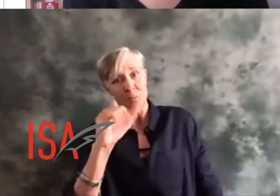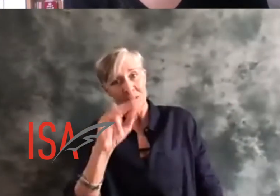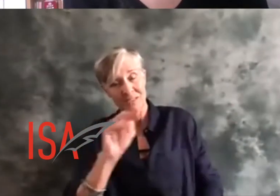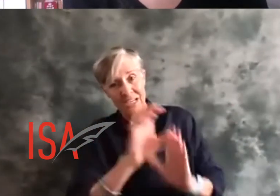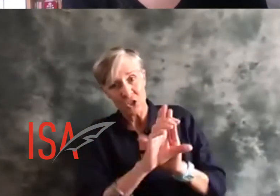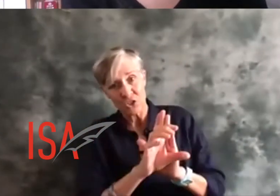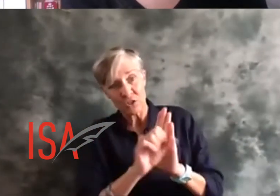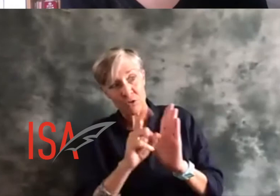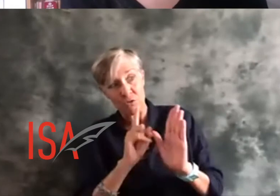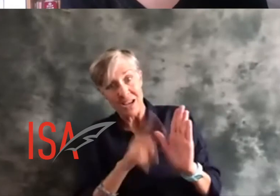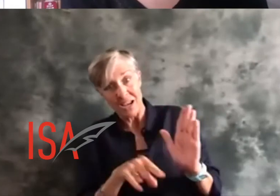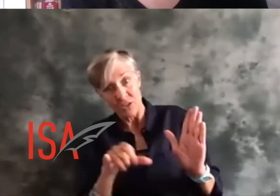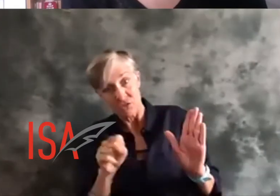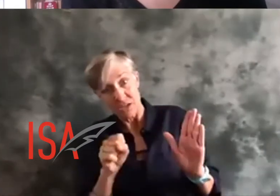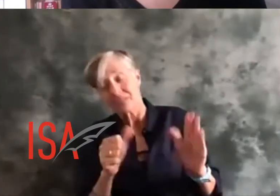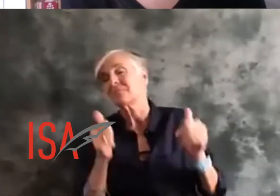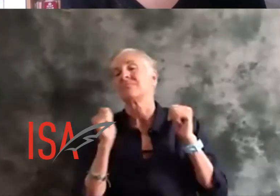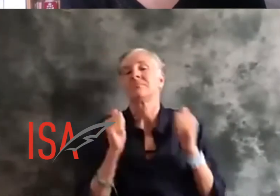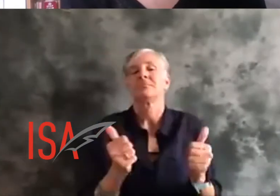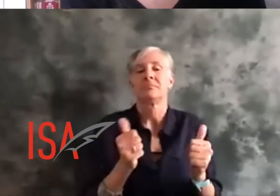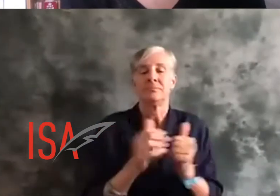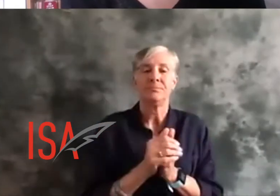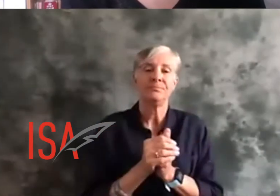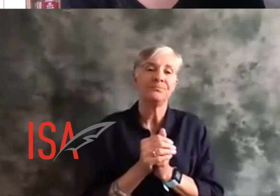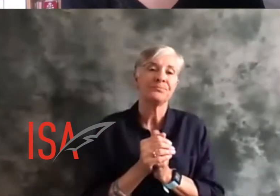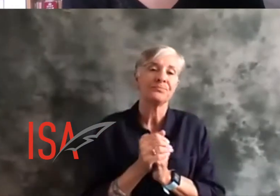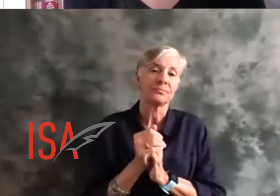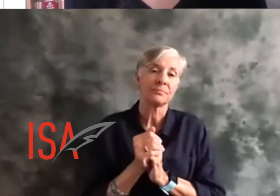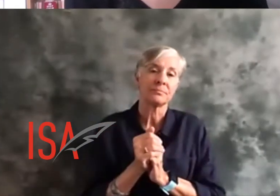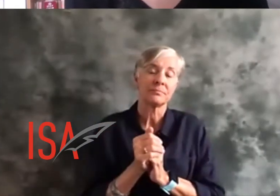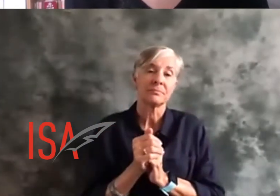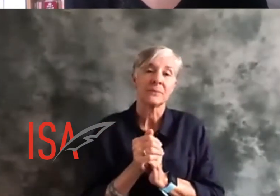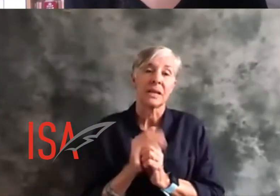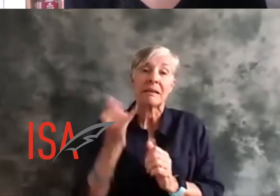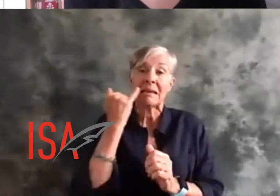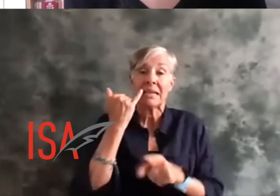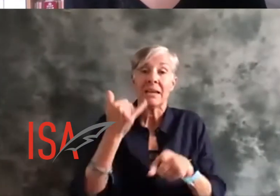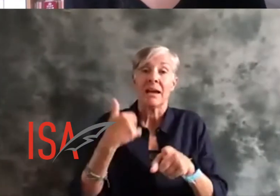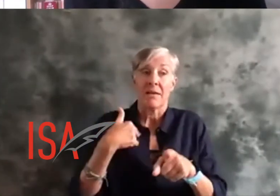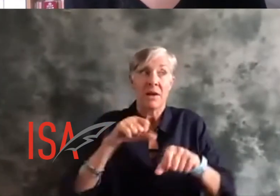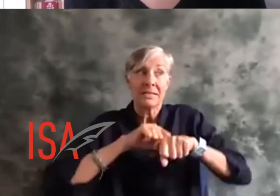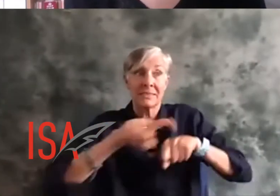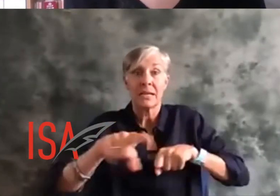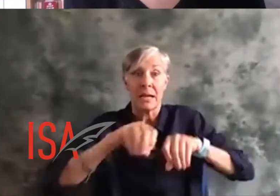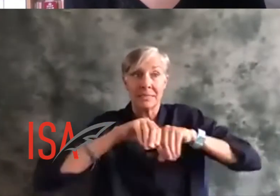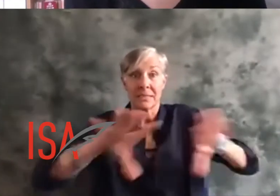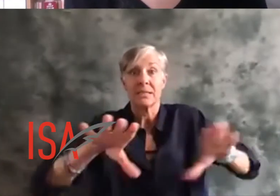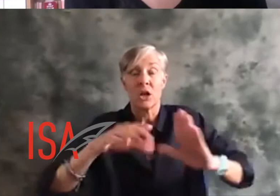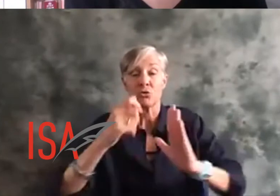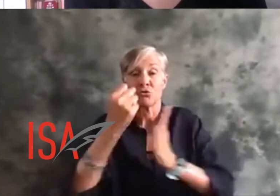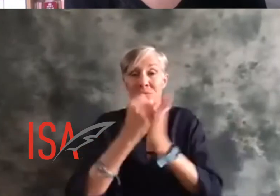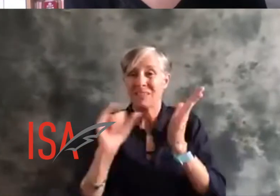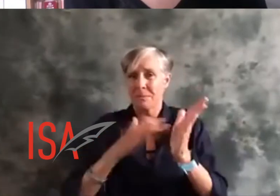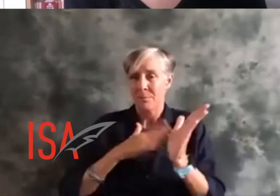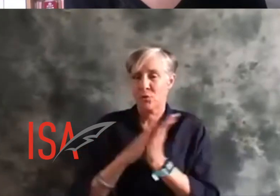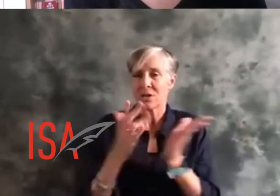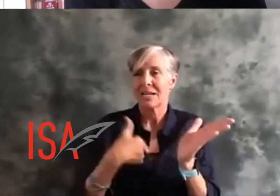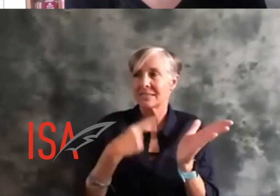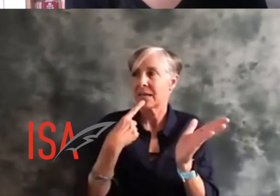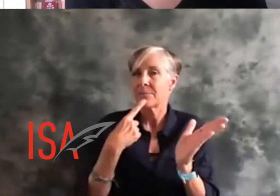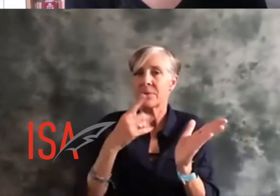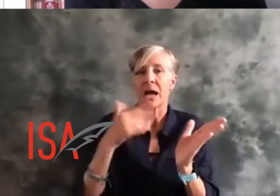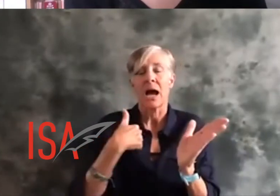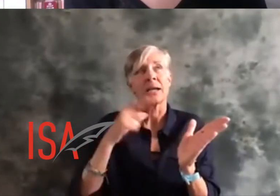yourself, then that's great. And then what you can do, and I've done this when I send out scripts and I send out like my book, you know, you can ask